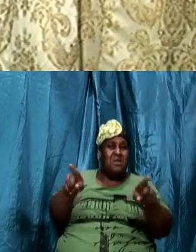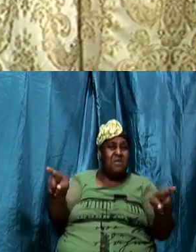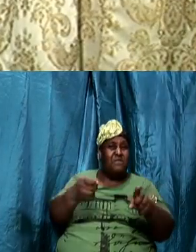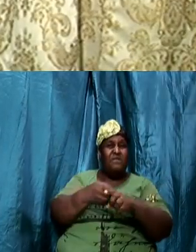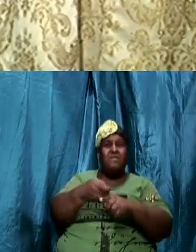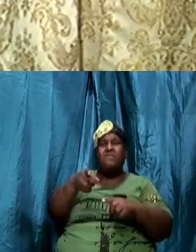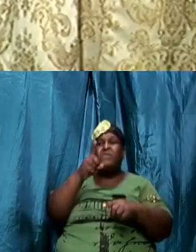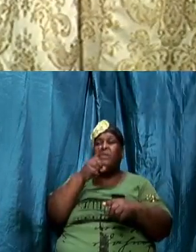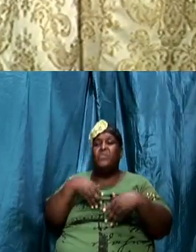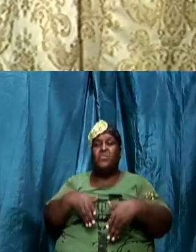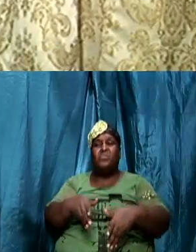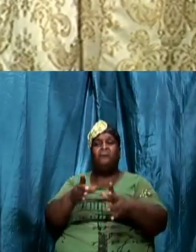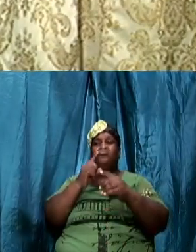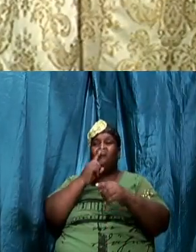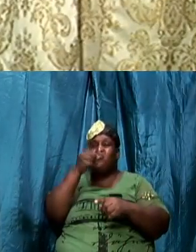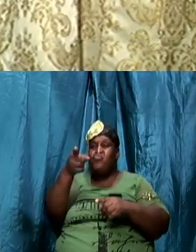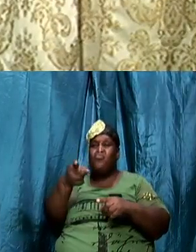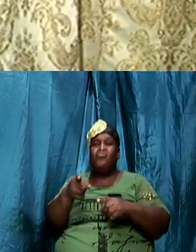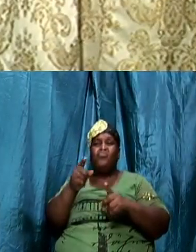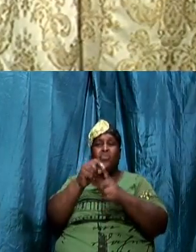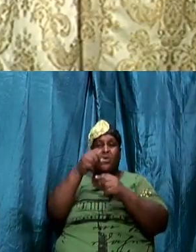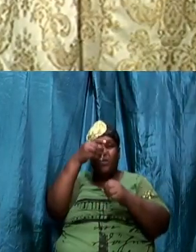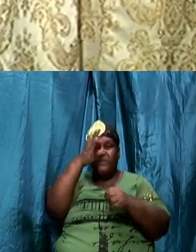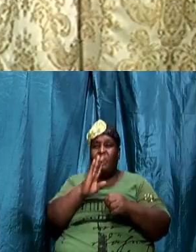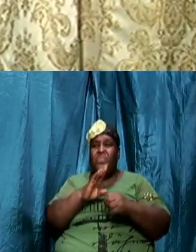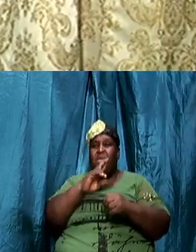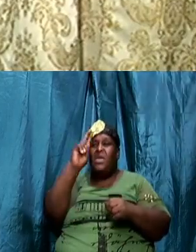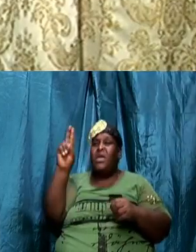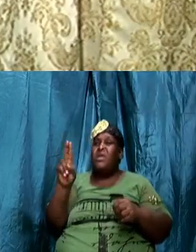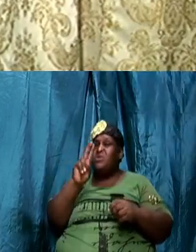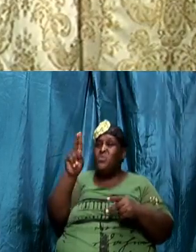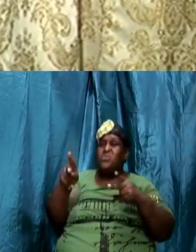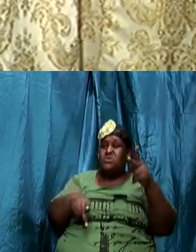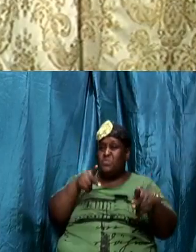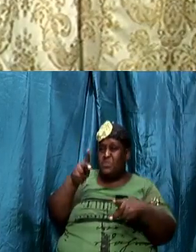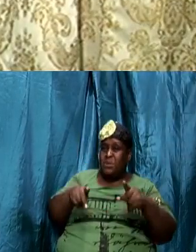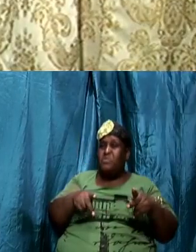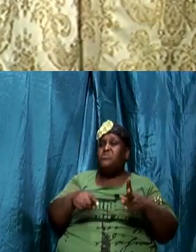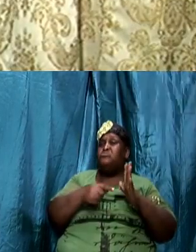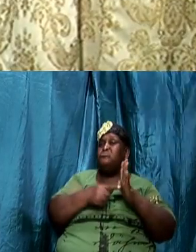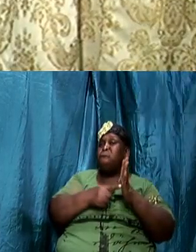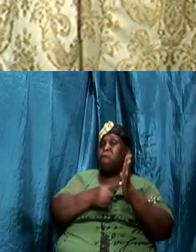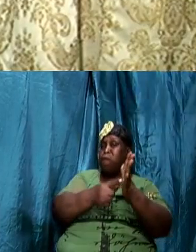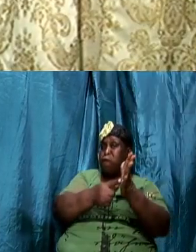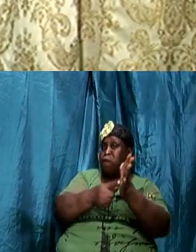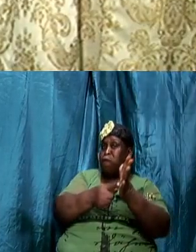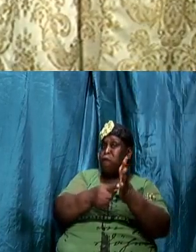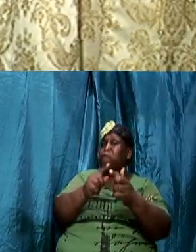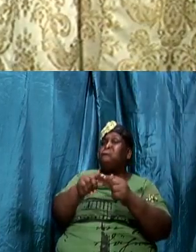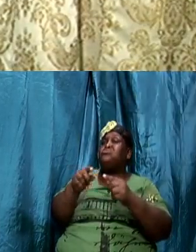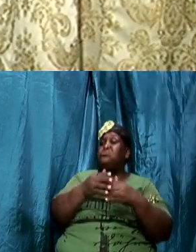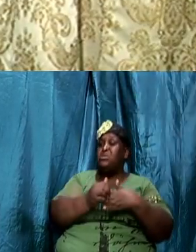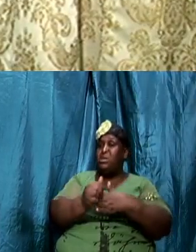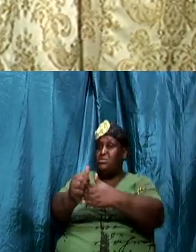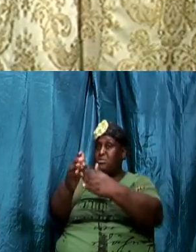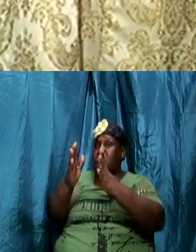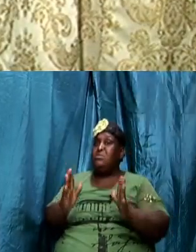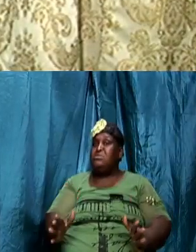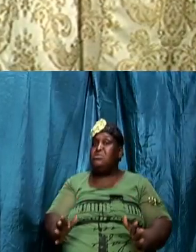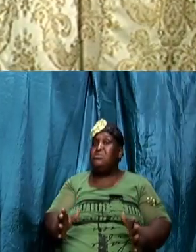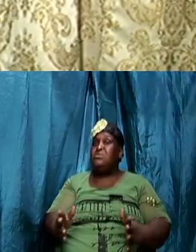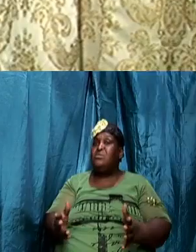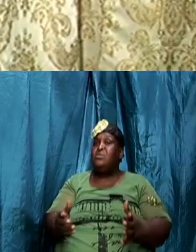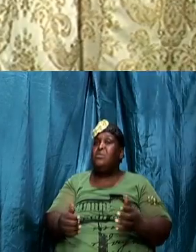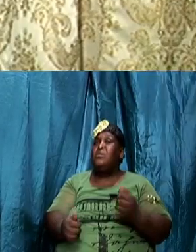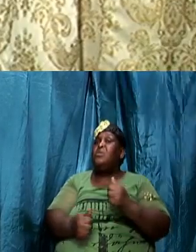then use folks to present things to the leaders, which is what